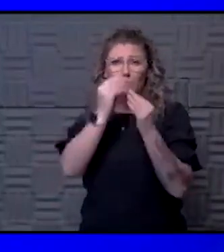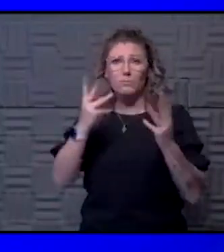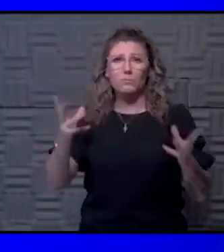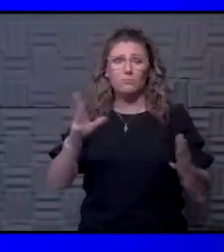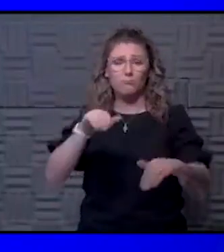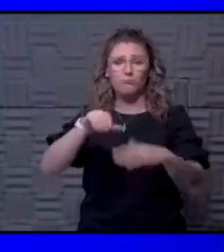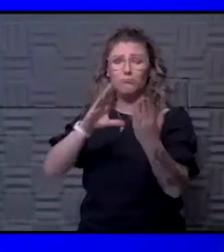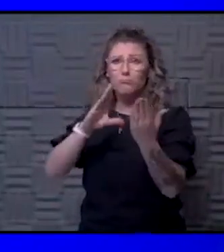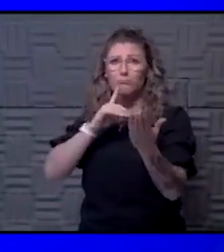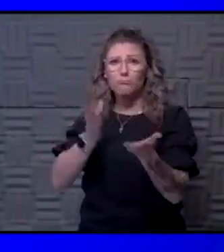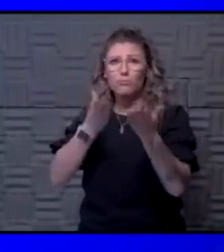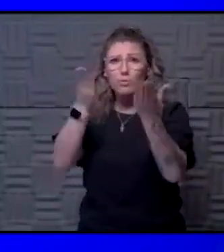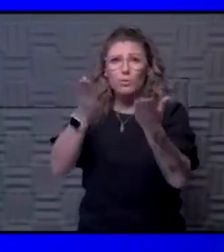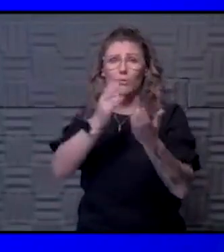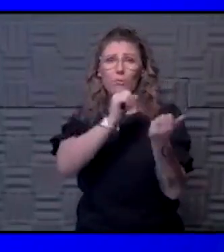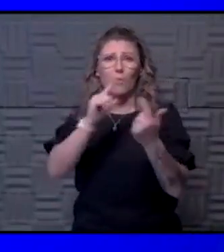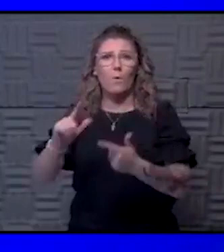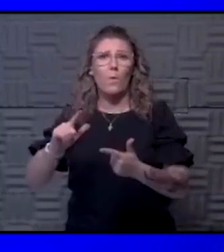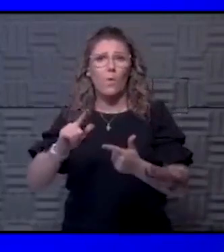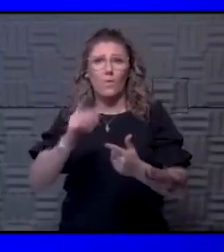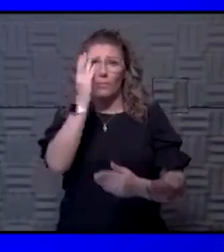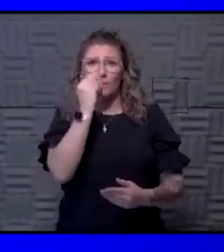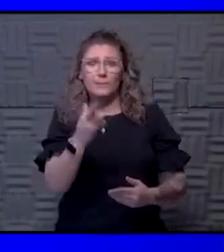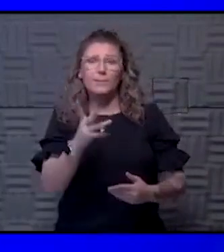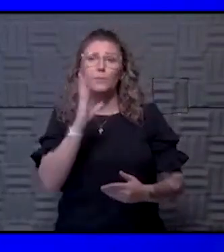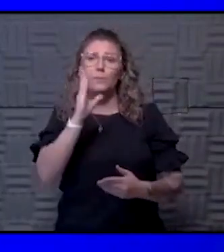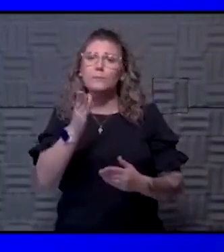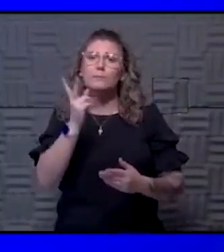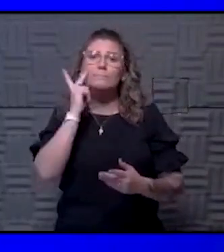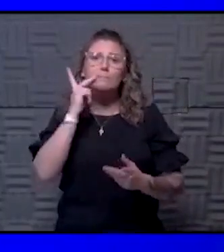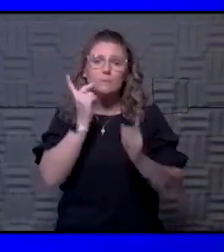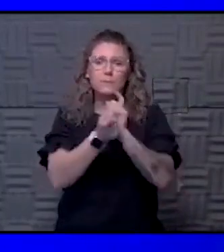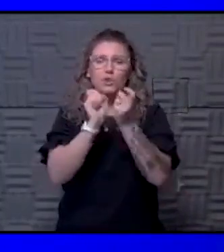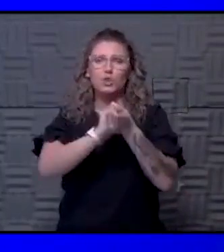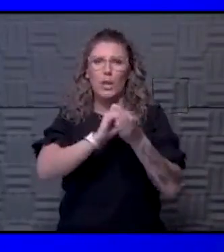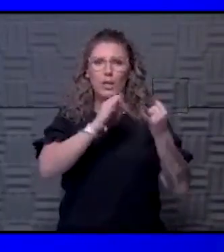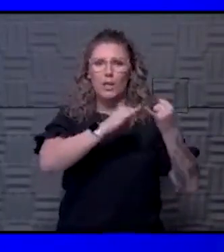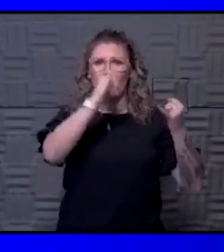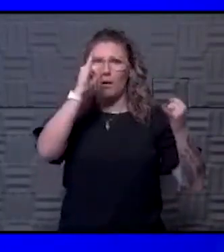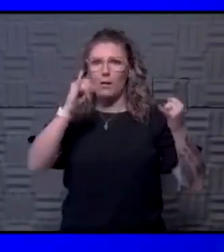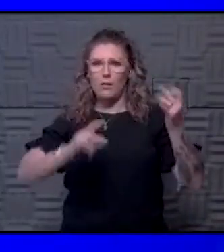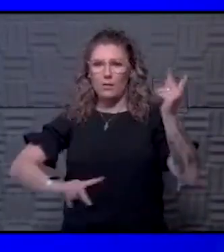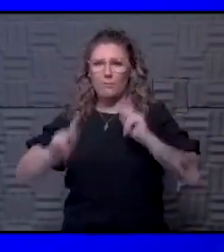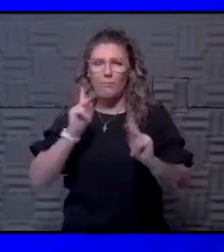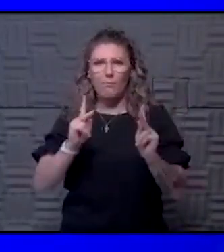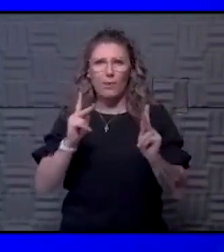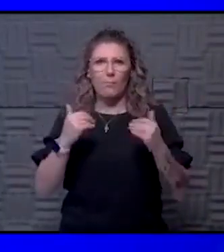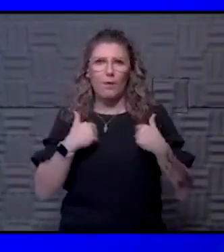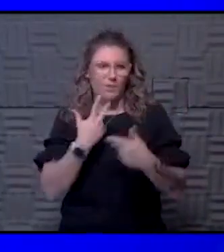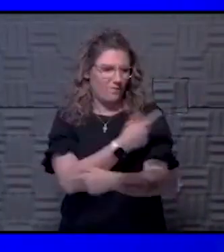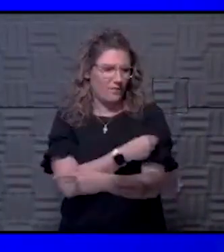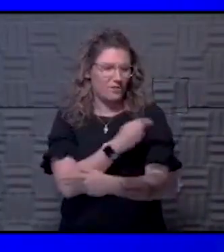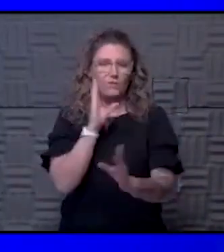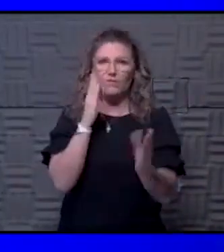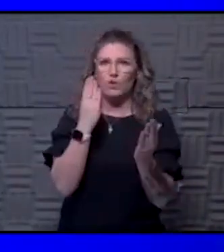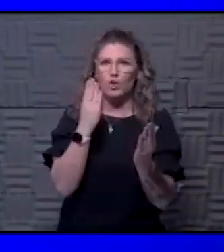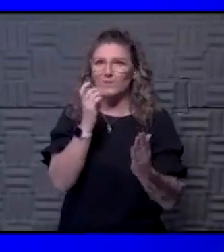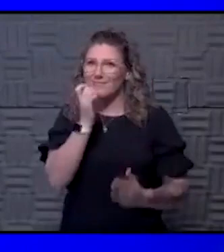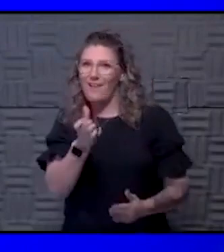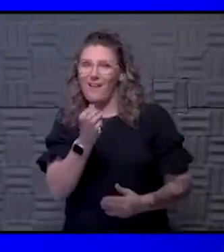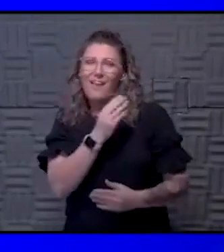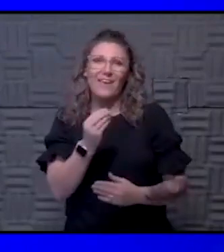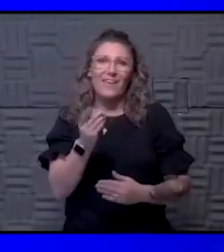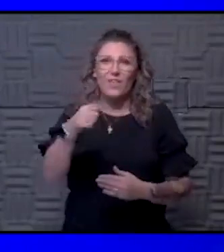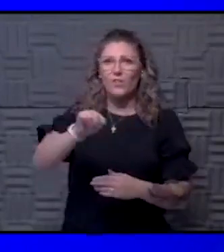FDA with all their data, yeah, you absolutely start to see a change in those curves of the people that got the vaccine versus those that didn't, and those that